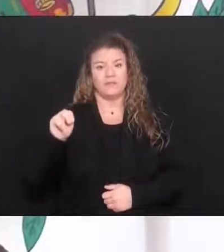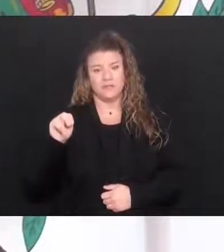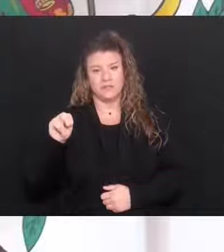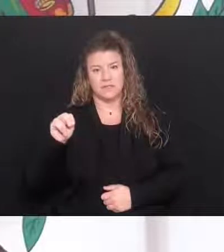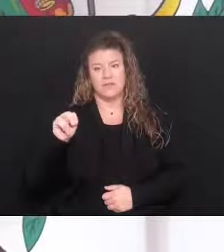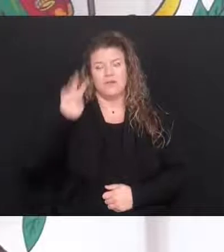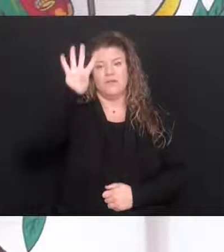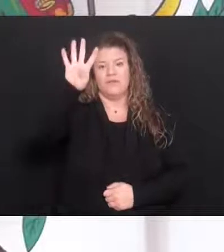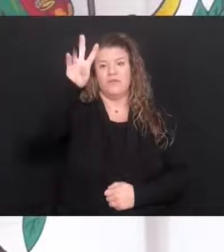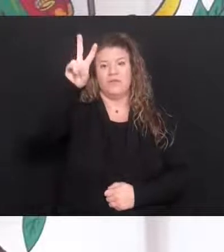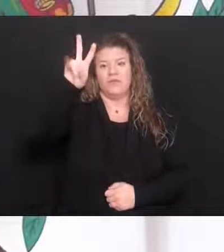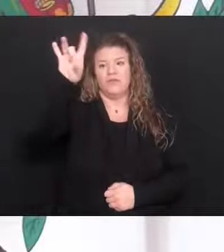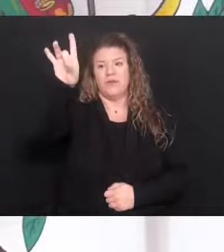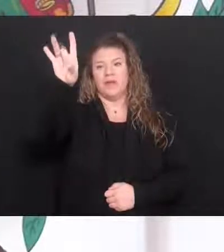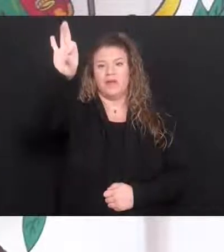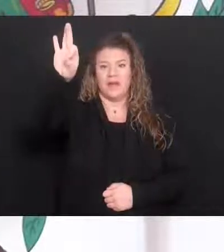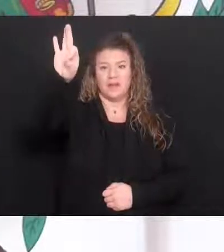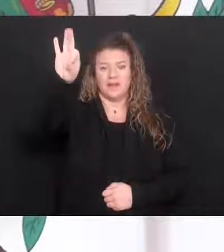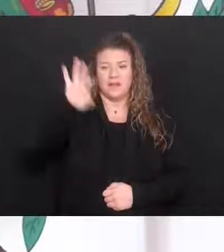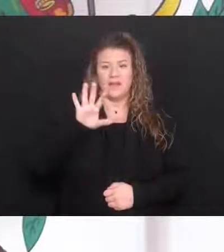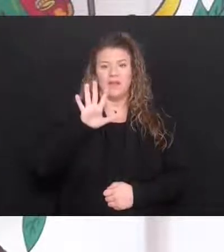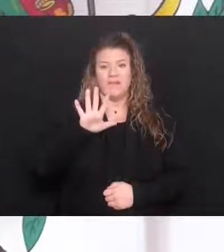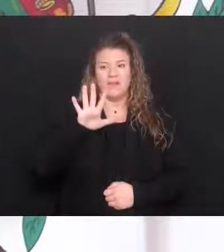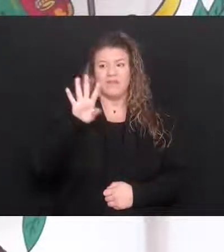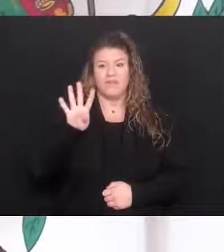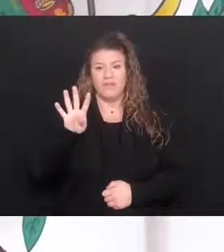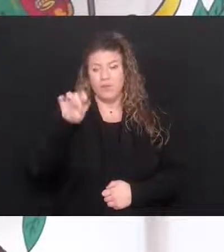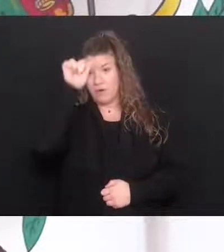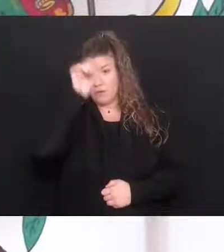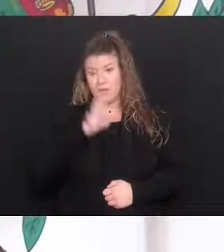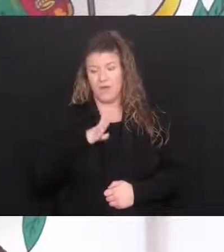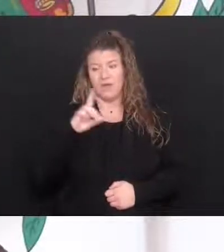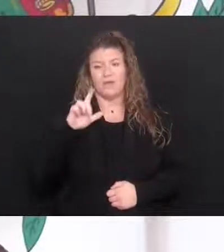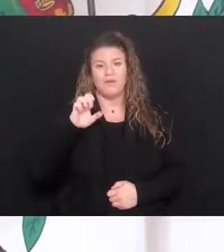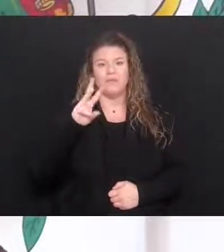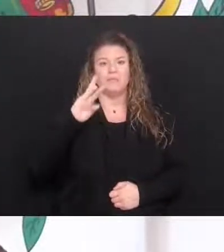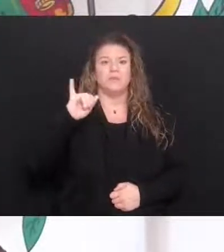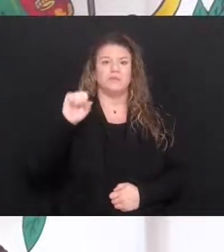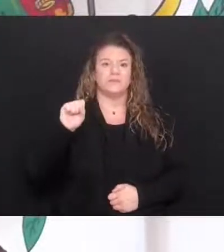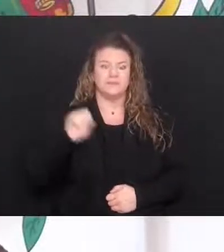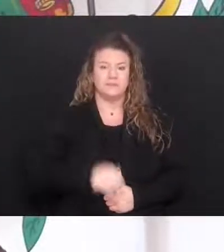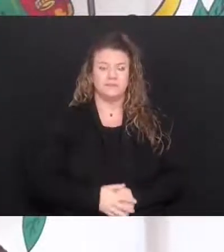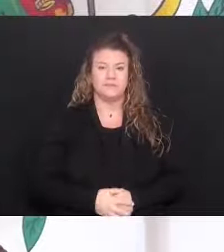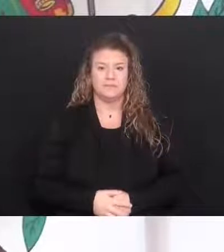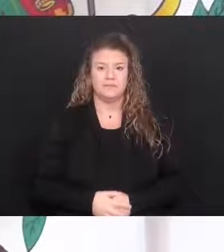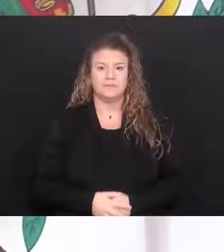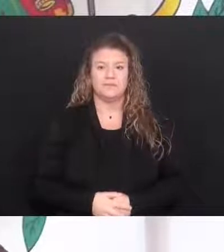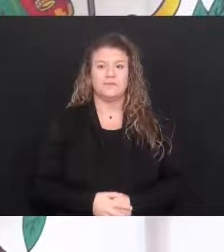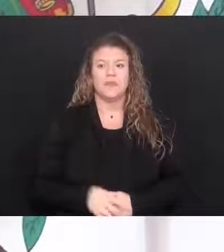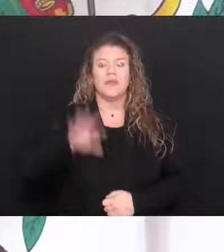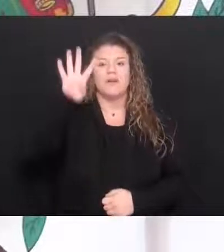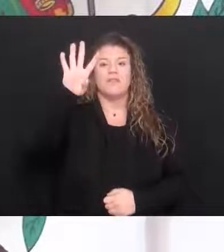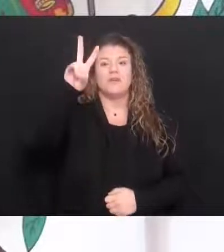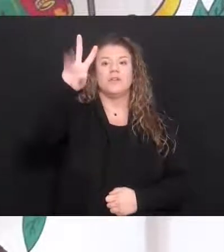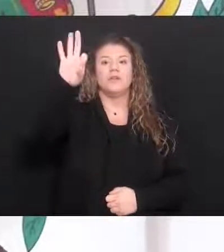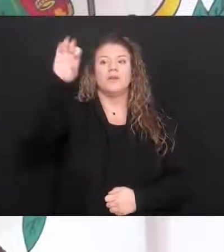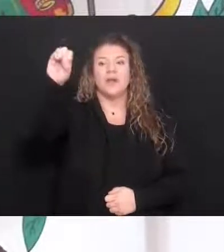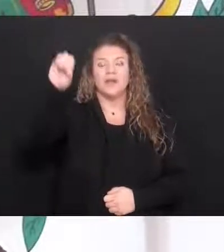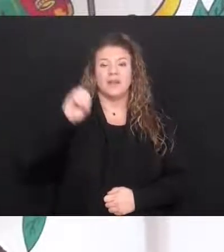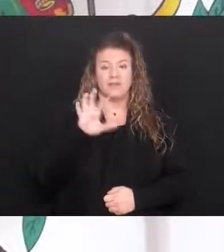The 4,289th death, a 54-year-old male from Lewis County. The 4,290th death,